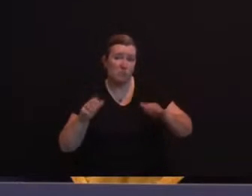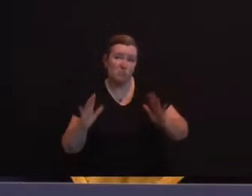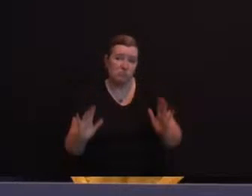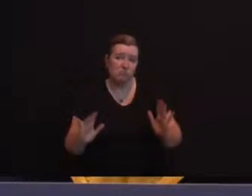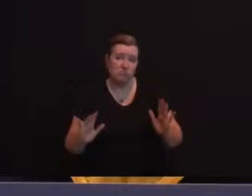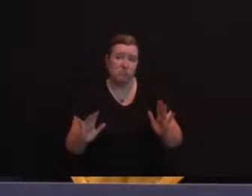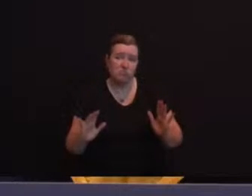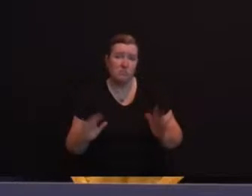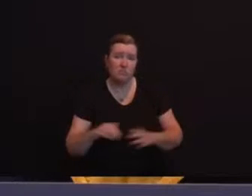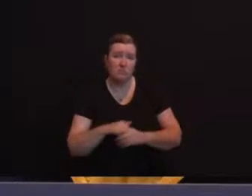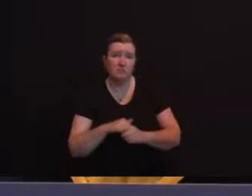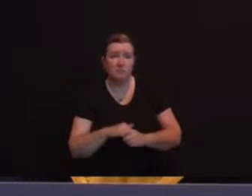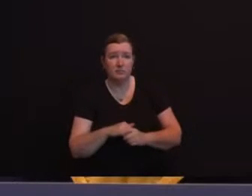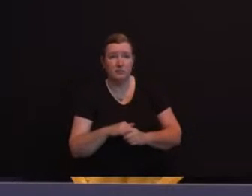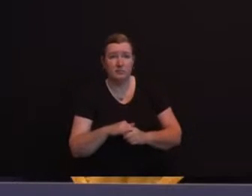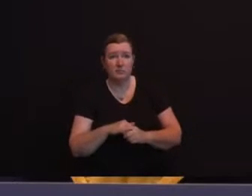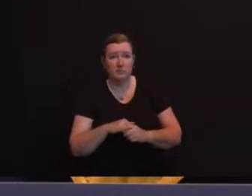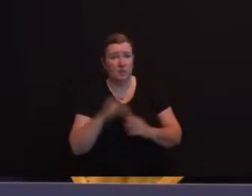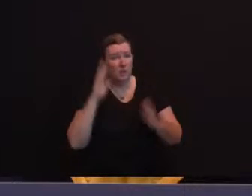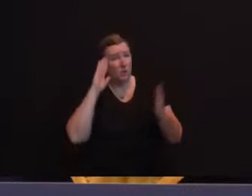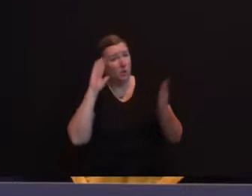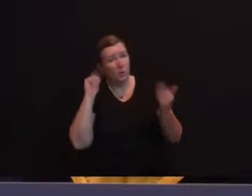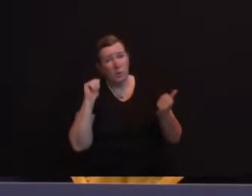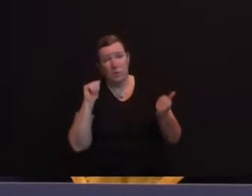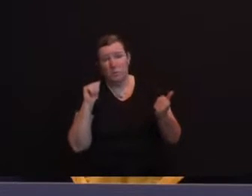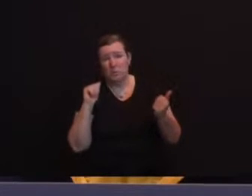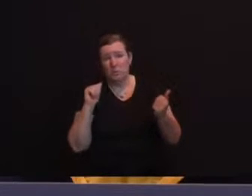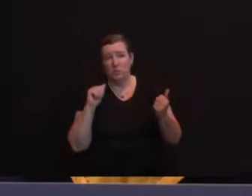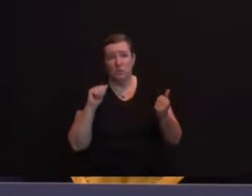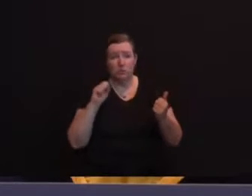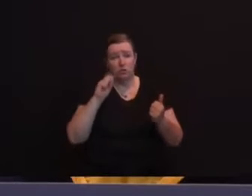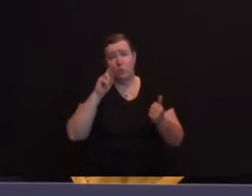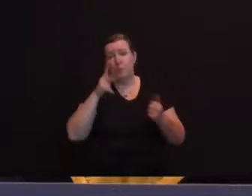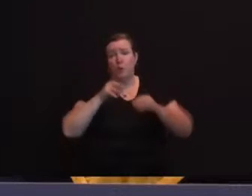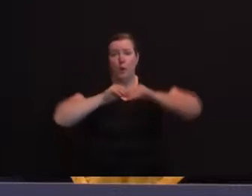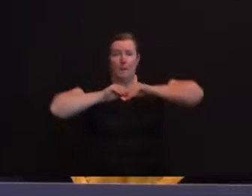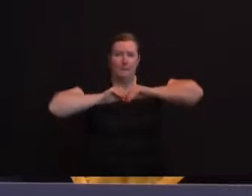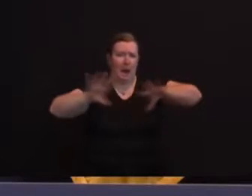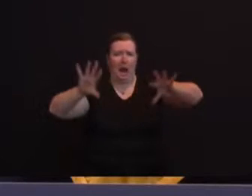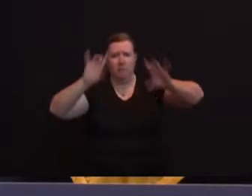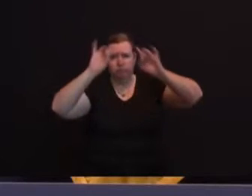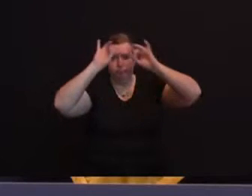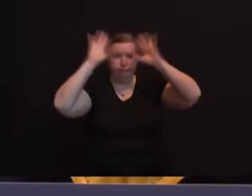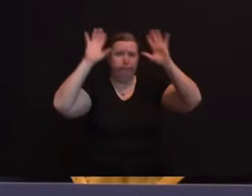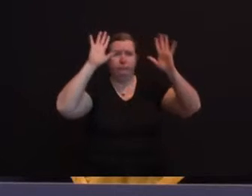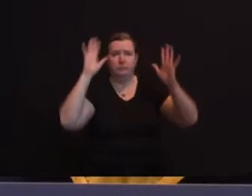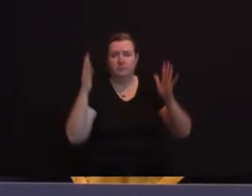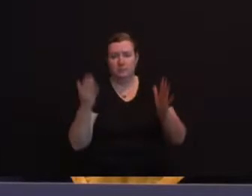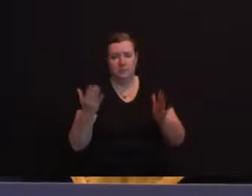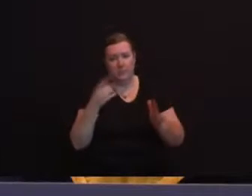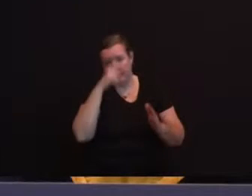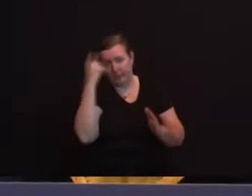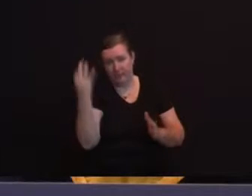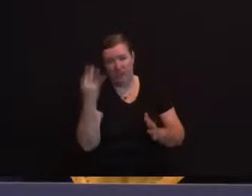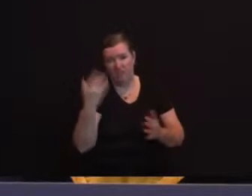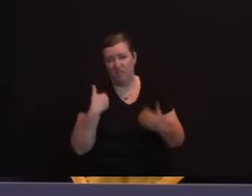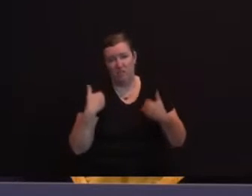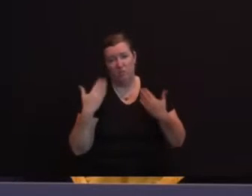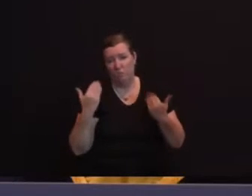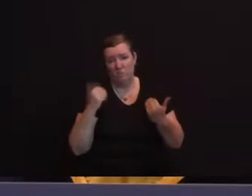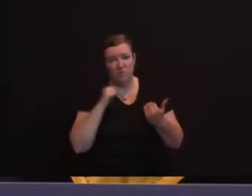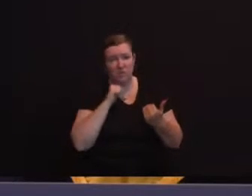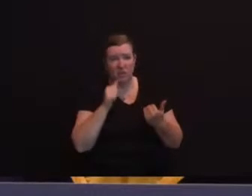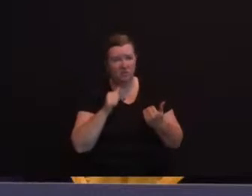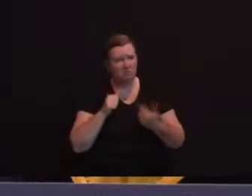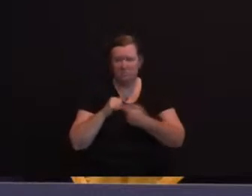have super spreader experiences based in retail. Judy, I'm not aware of having a lot of retail, or Tina. Now, the thing about